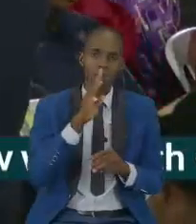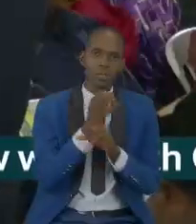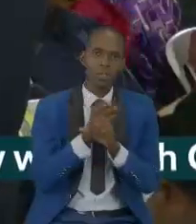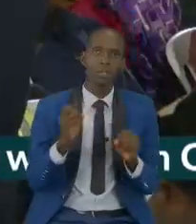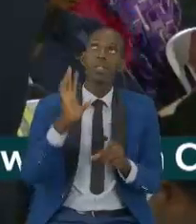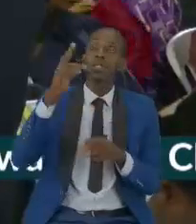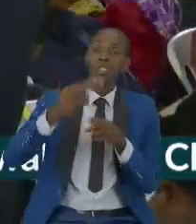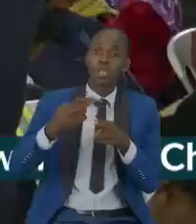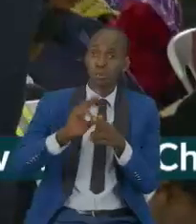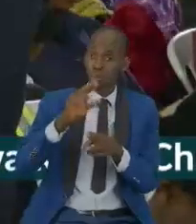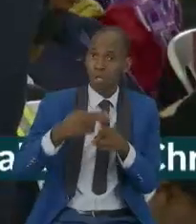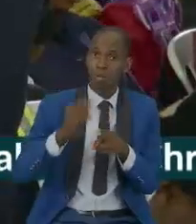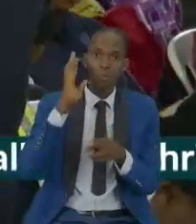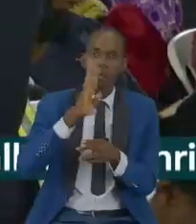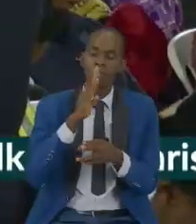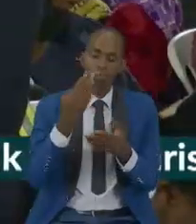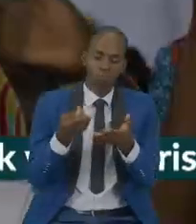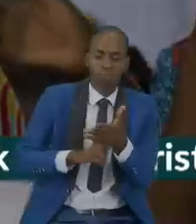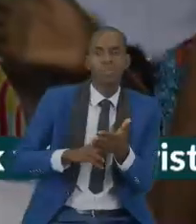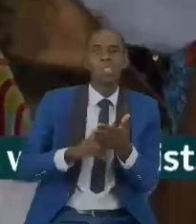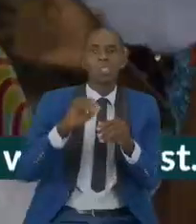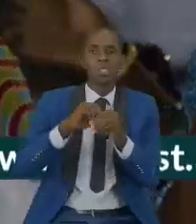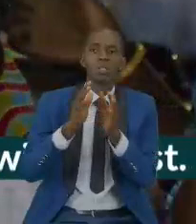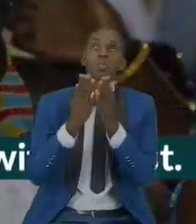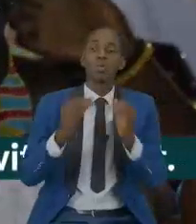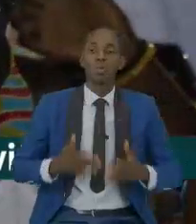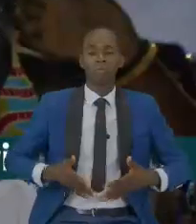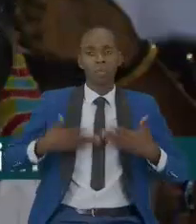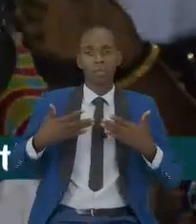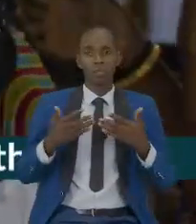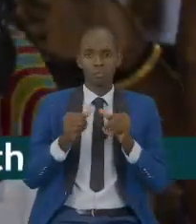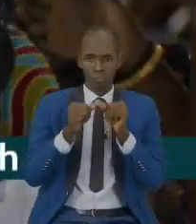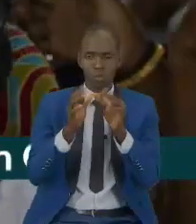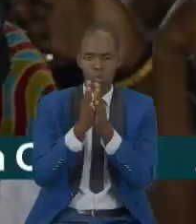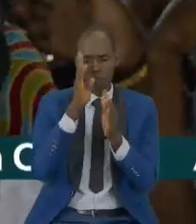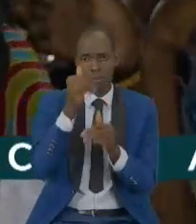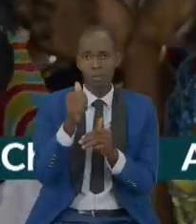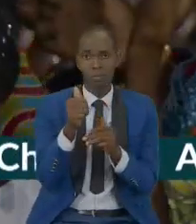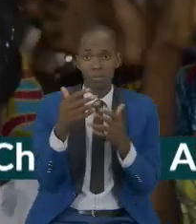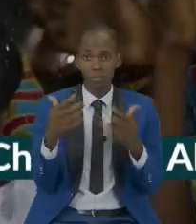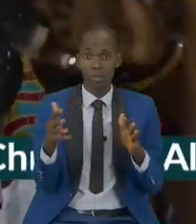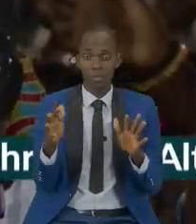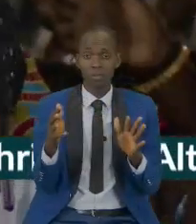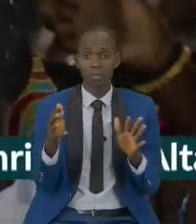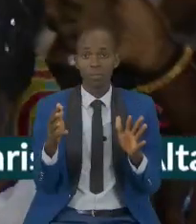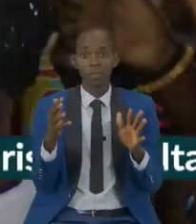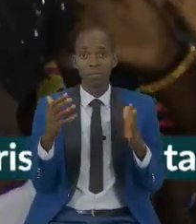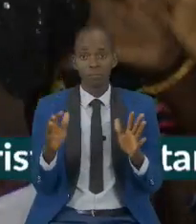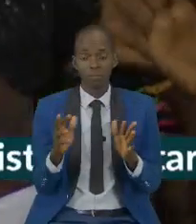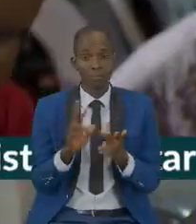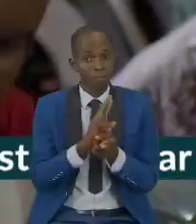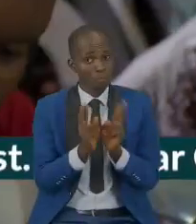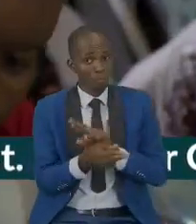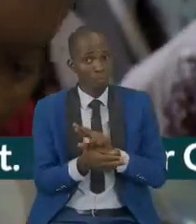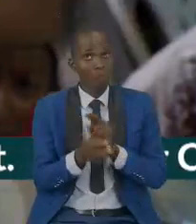of life in heaven. I'm praying for you now. Raise up that hand while you're standing up and show